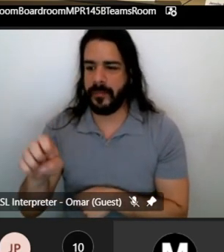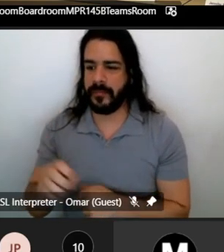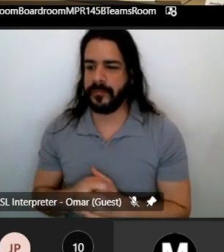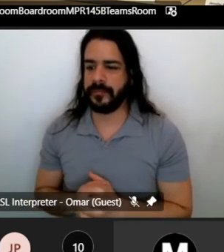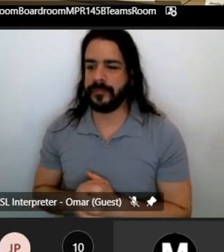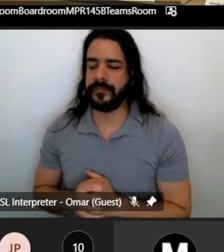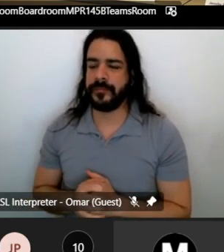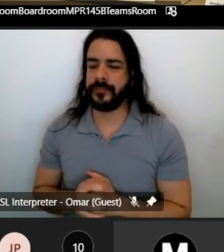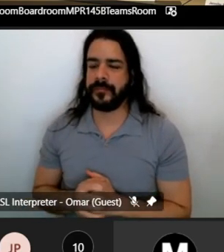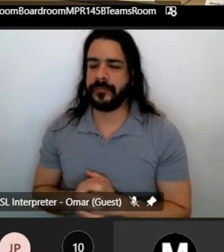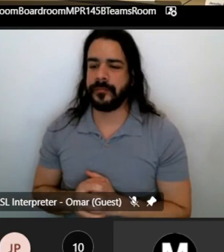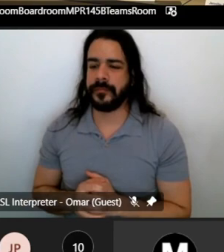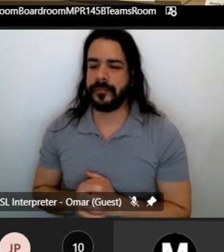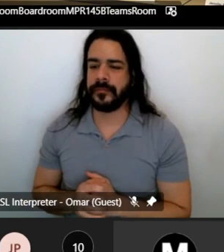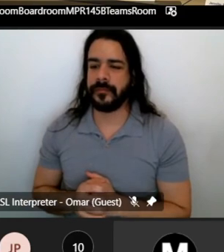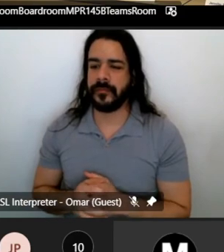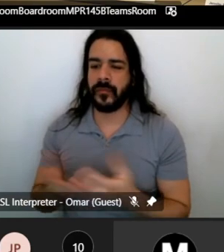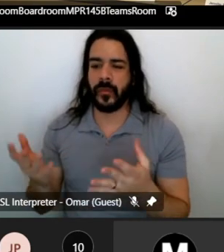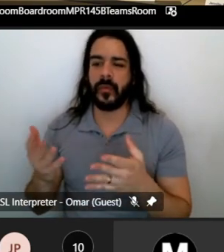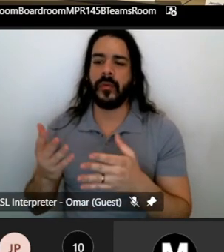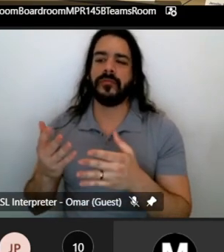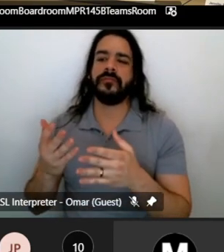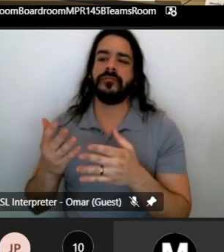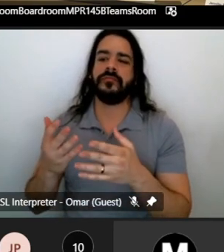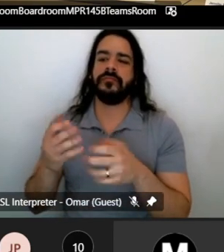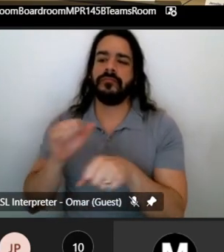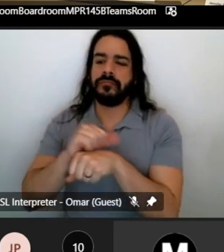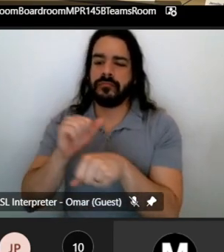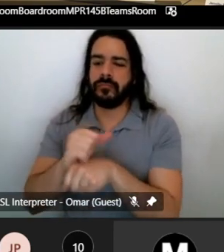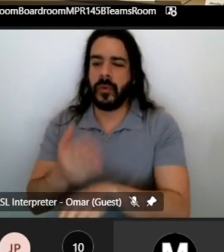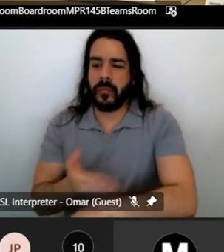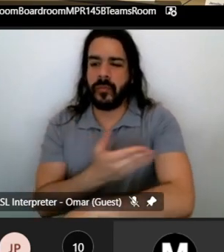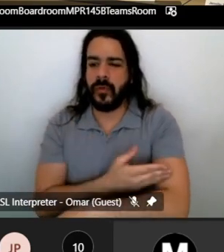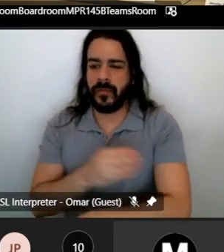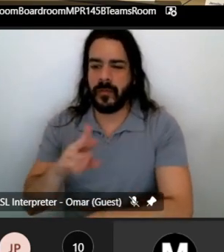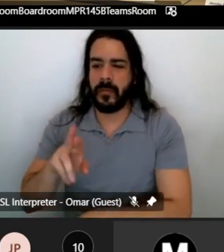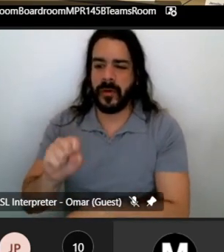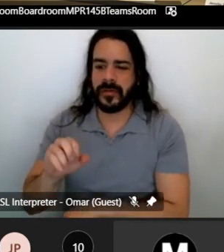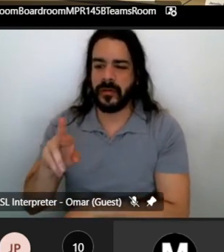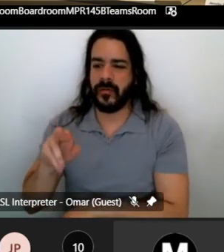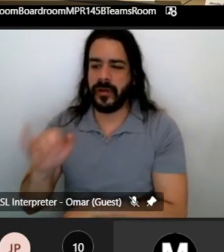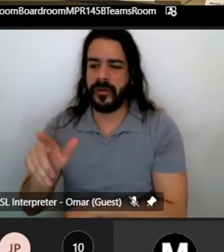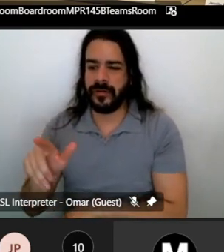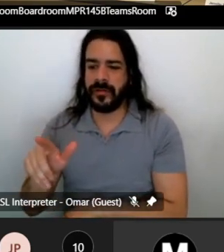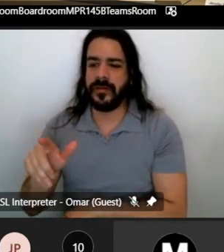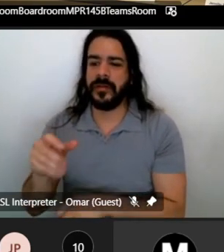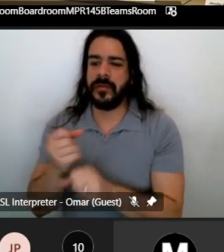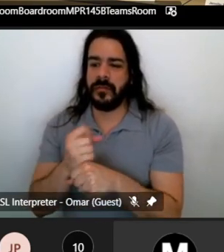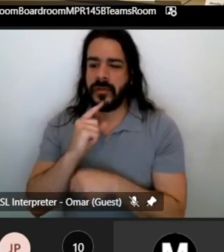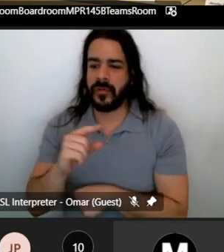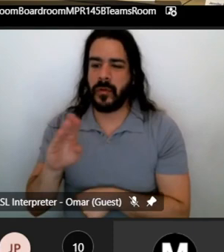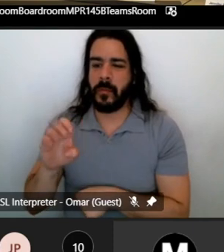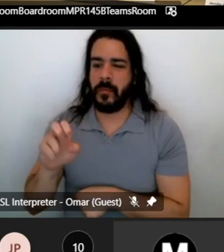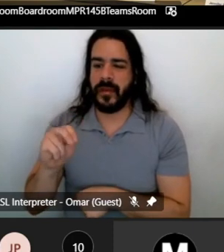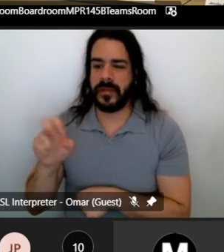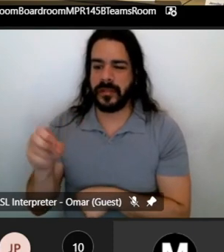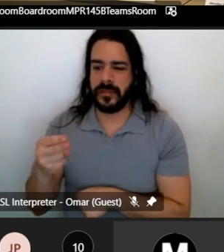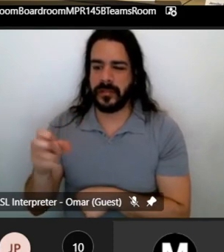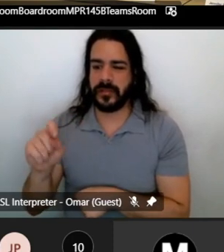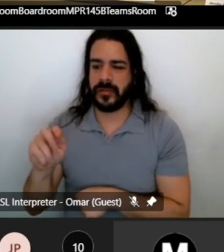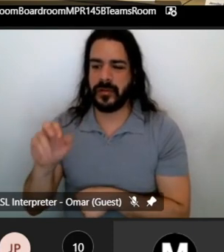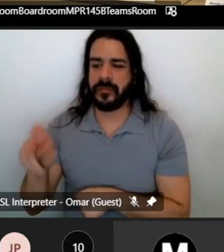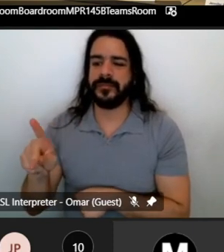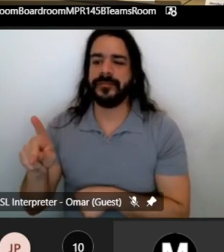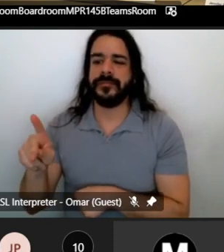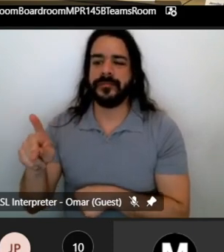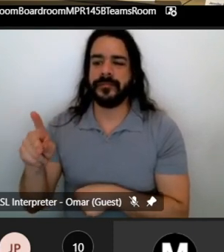We're working to improve our bus and rail system daily. Our focus remains on optimizing bus routes and increasing rail frequency. We're working to build our bench strength